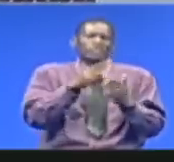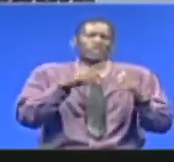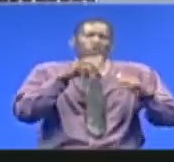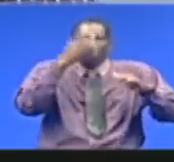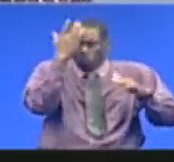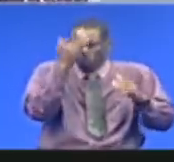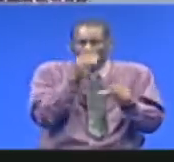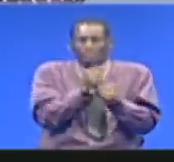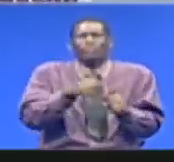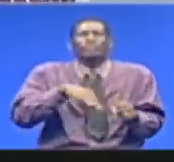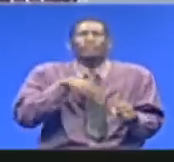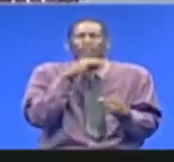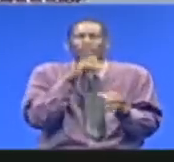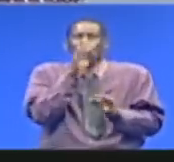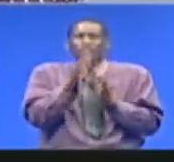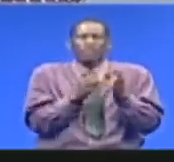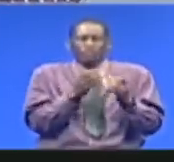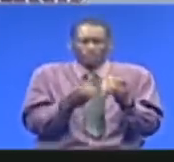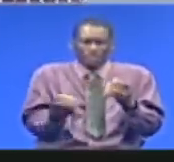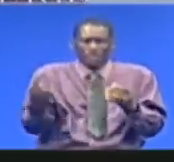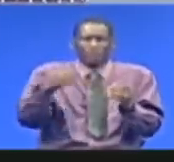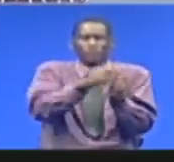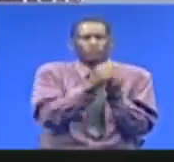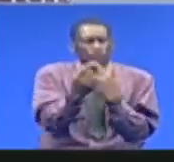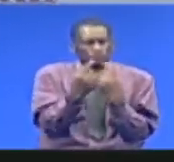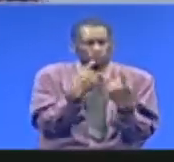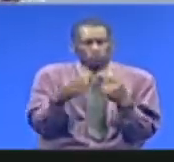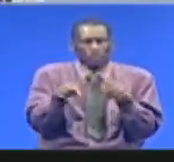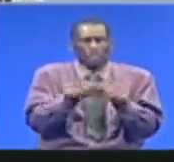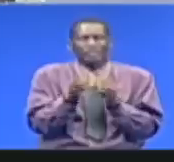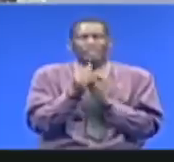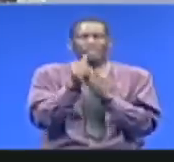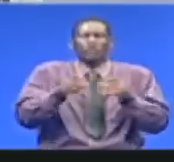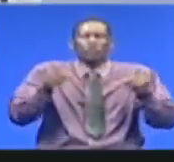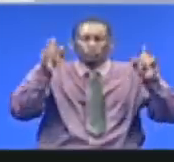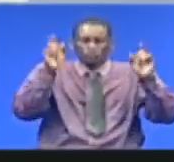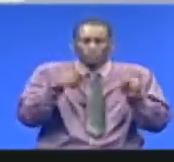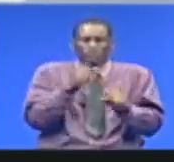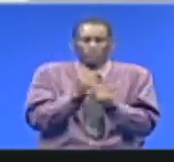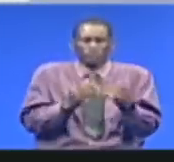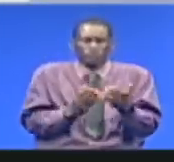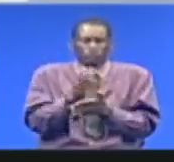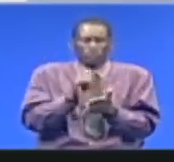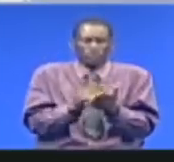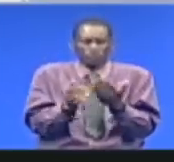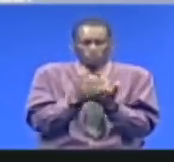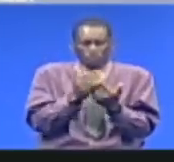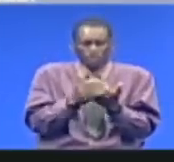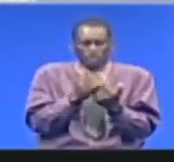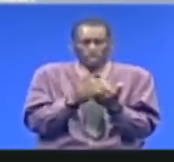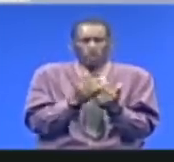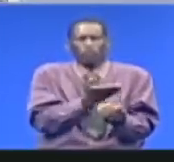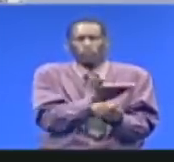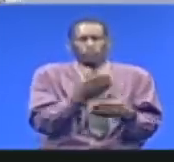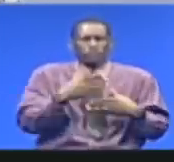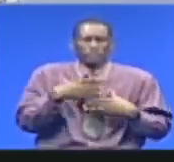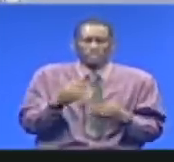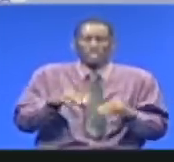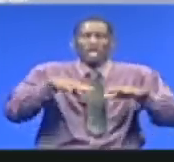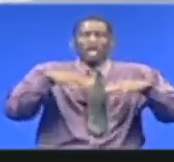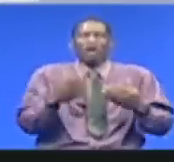die? And if at all we are coming together to dialogue as leaders, then we must make sure that we take care of those interests? Yeah. How do we